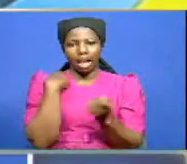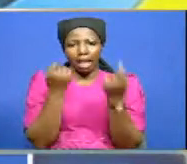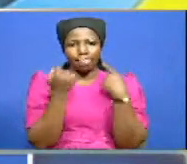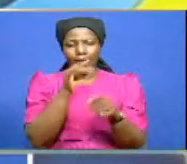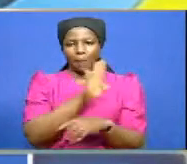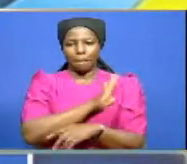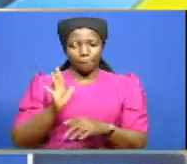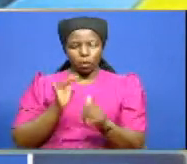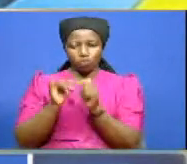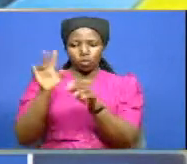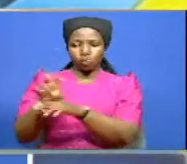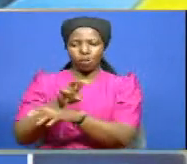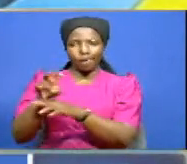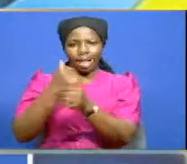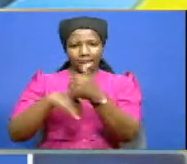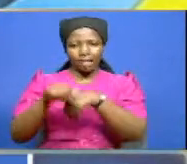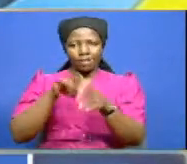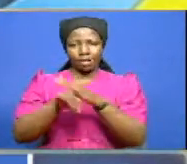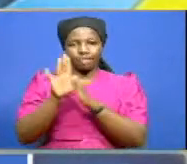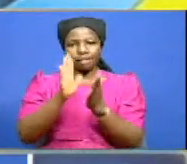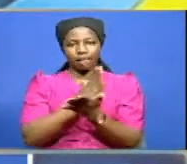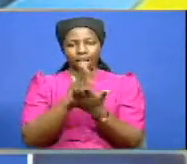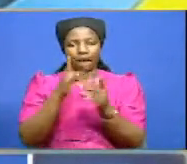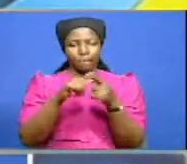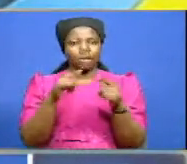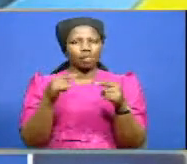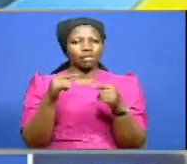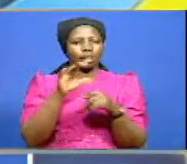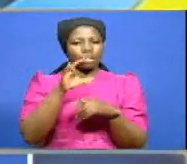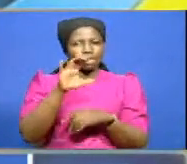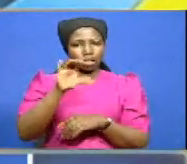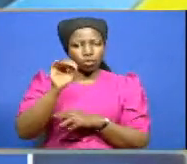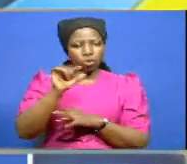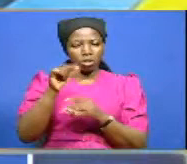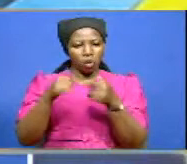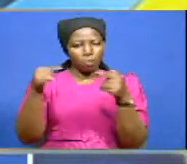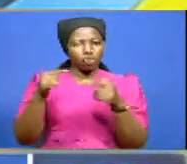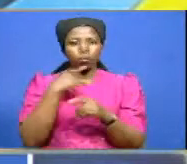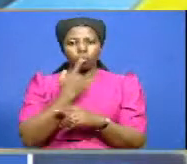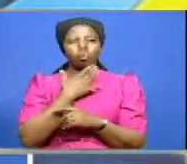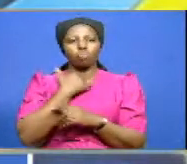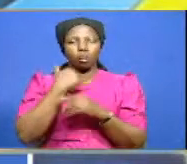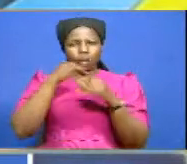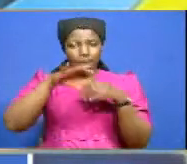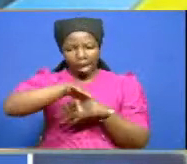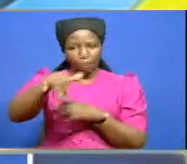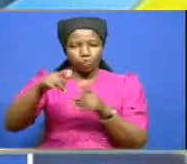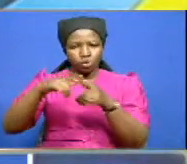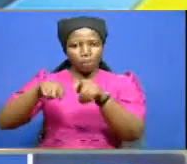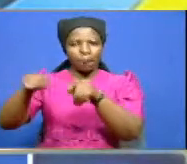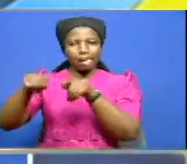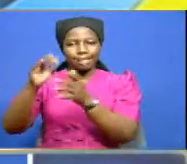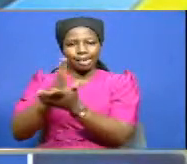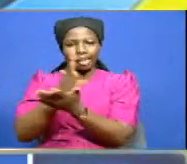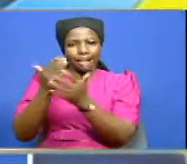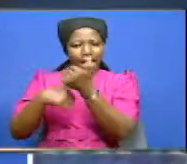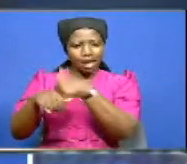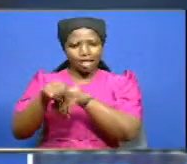in the sector, despite the Council of Governors' oppositions who want a devolved units to manage the sector's